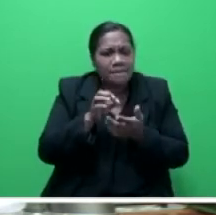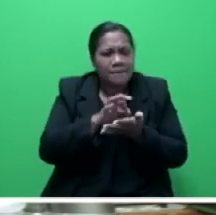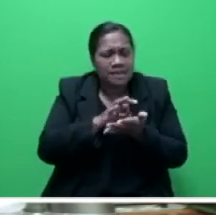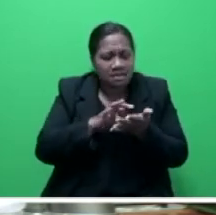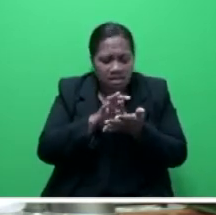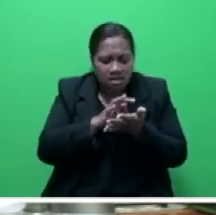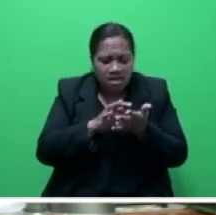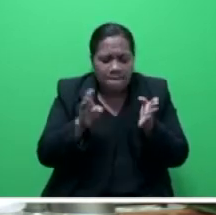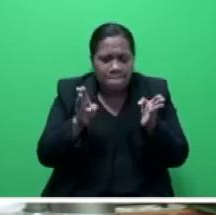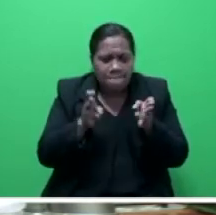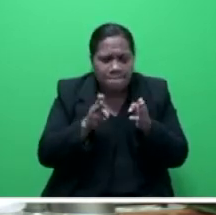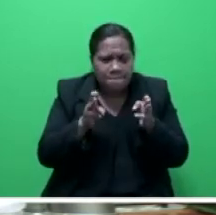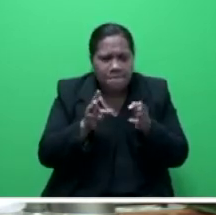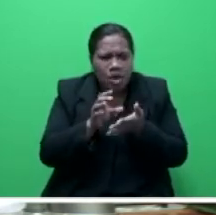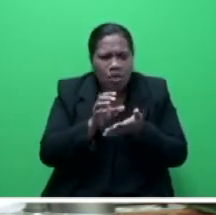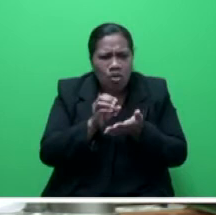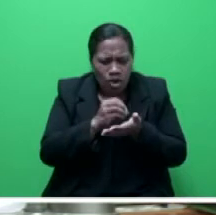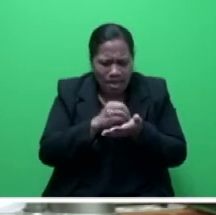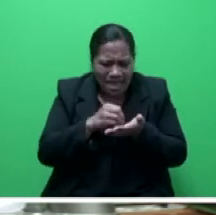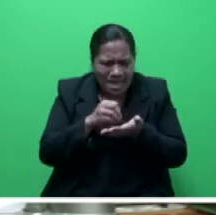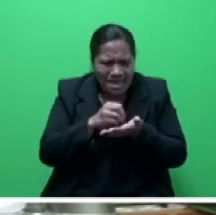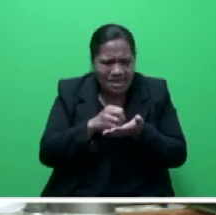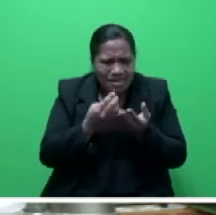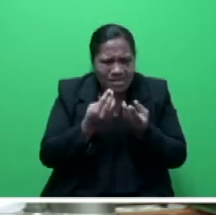material known as